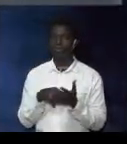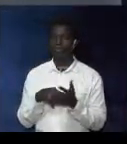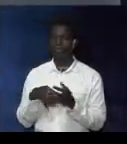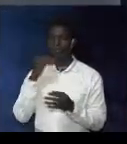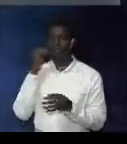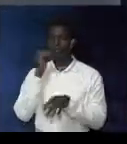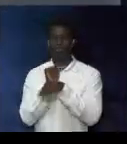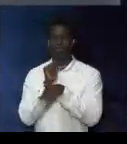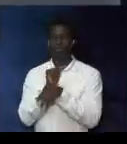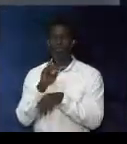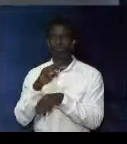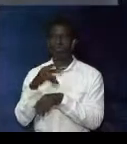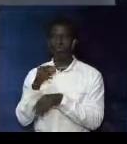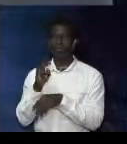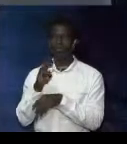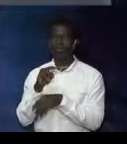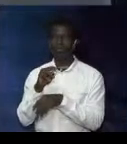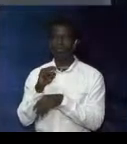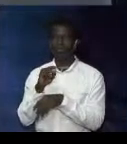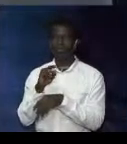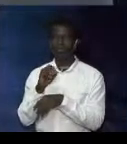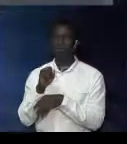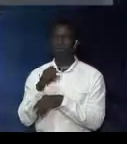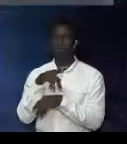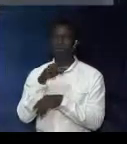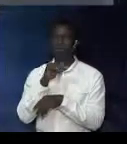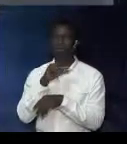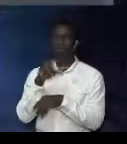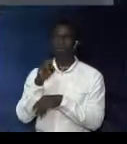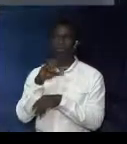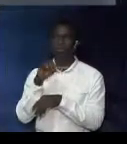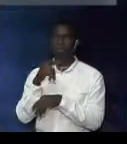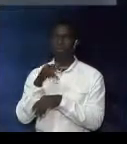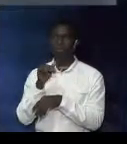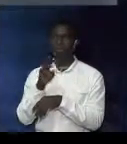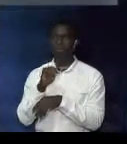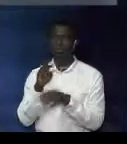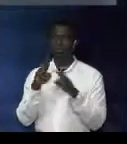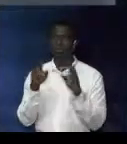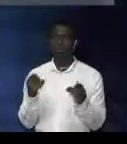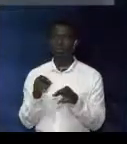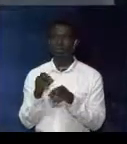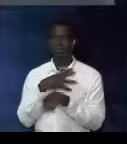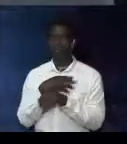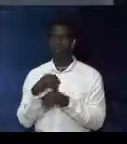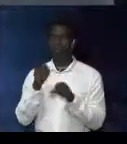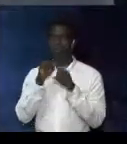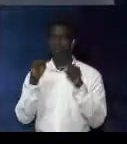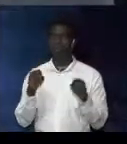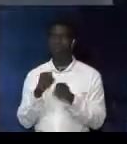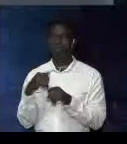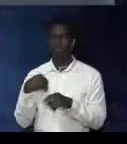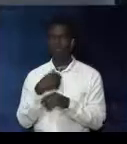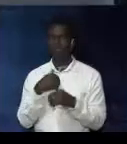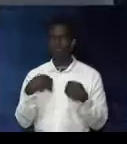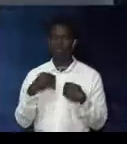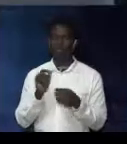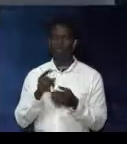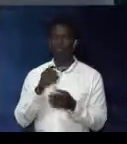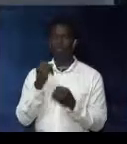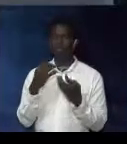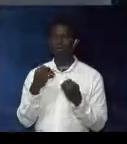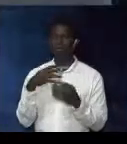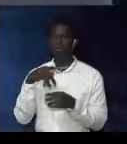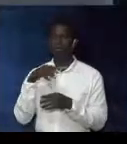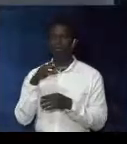following: rhombus, parallelogram, rectangle, and square. We've written so many properties